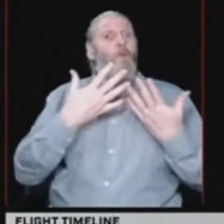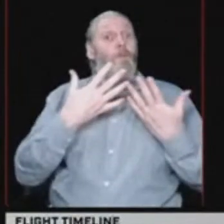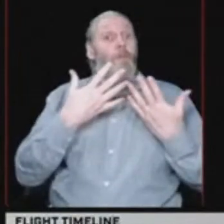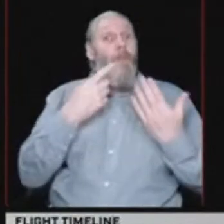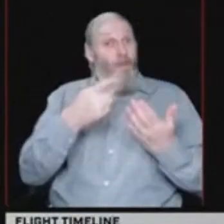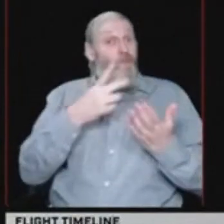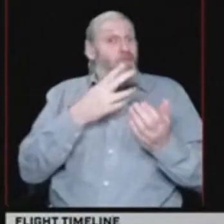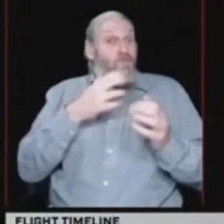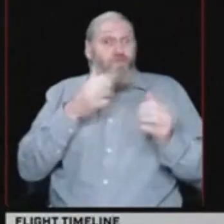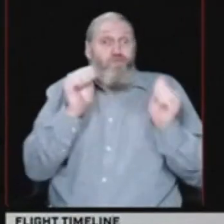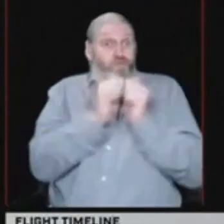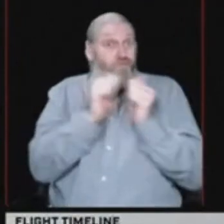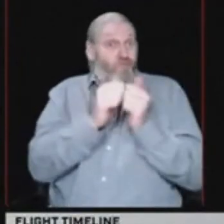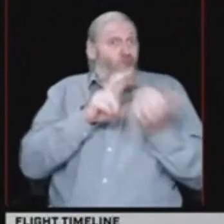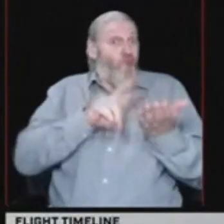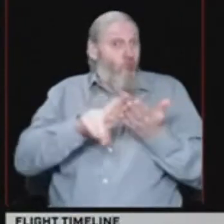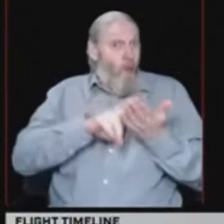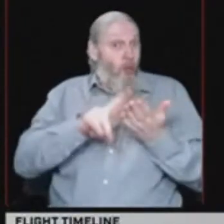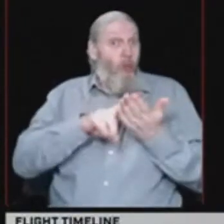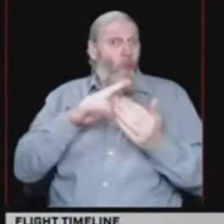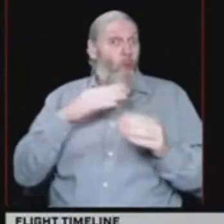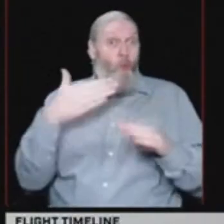nominal.